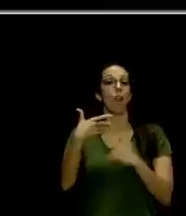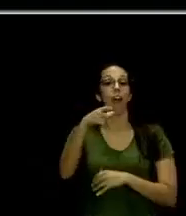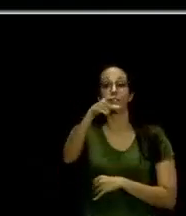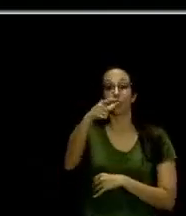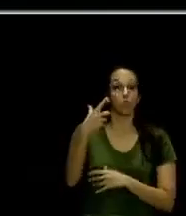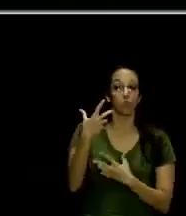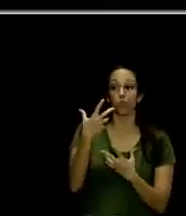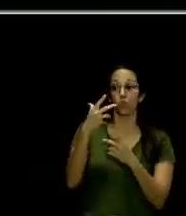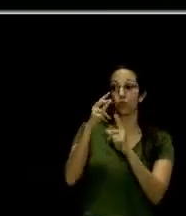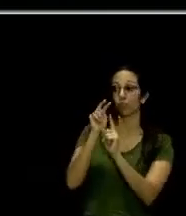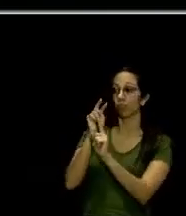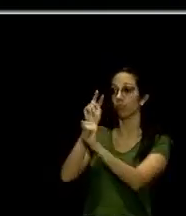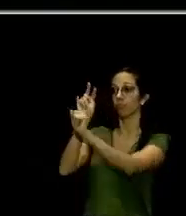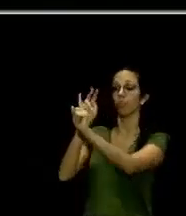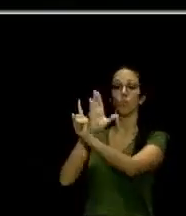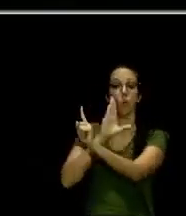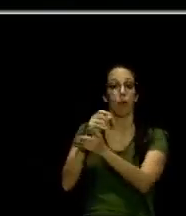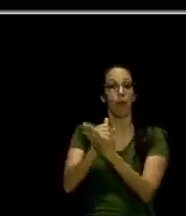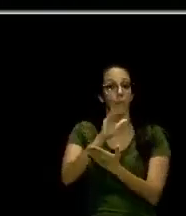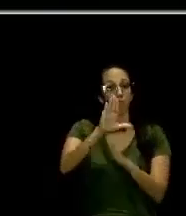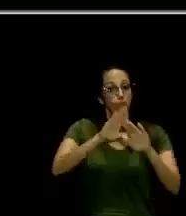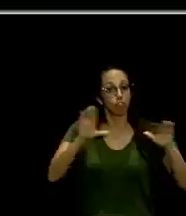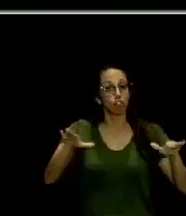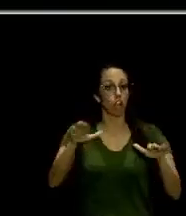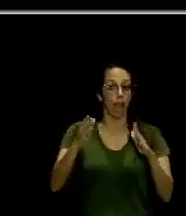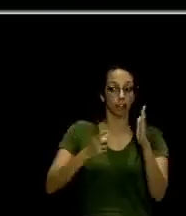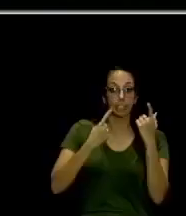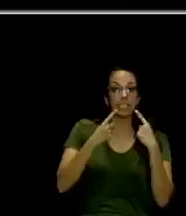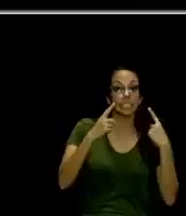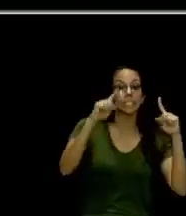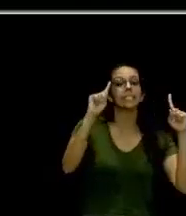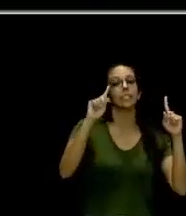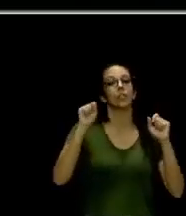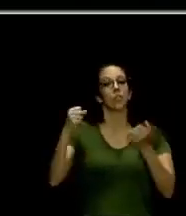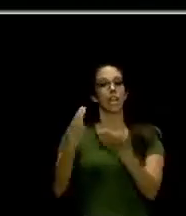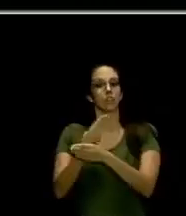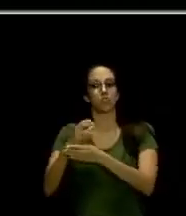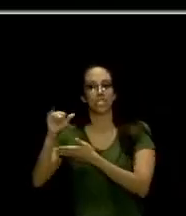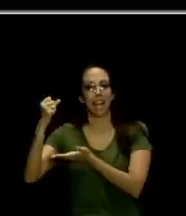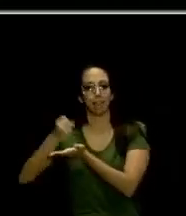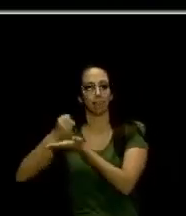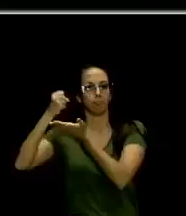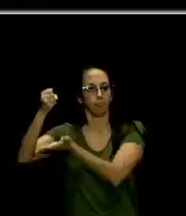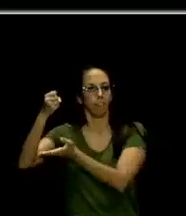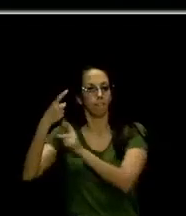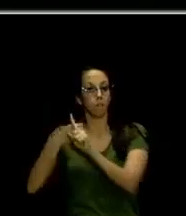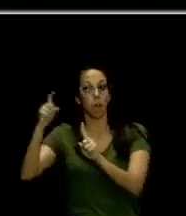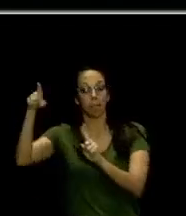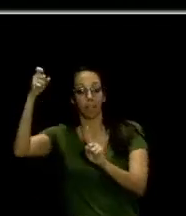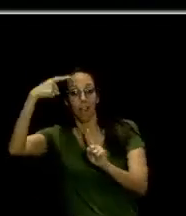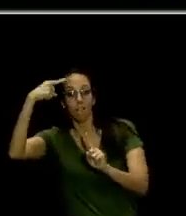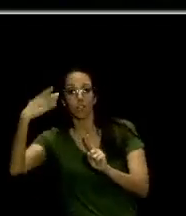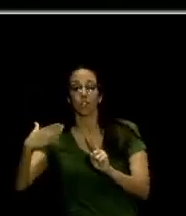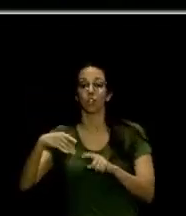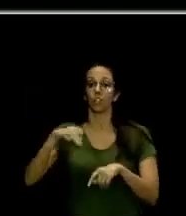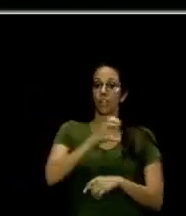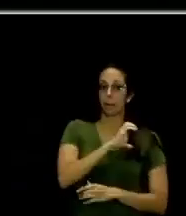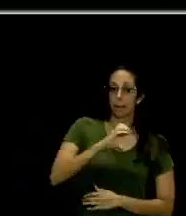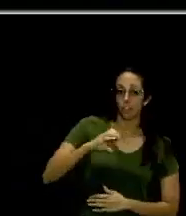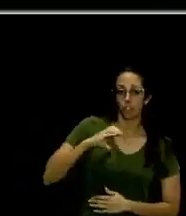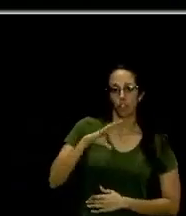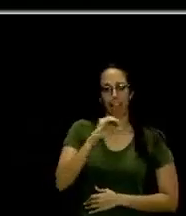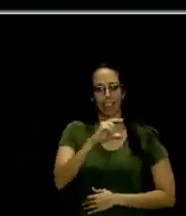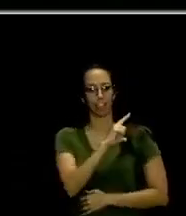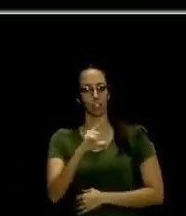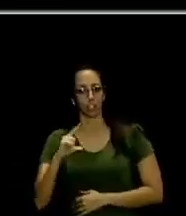going to help your child reach their full potential. And again, that is the commitment from the governor, the commissioner, and the legislature, because they